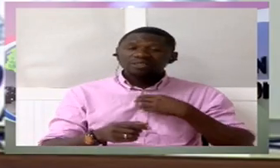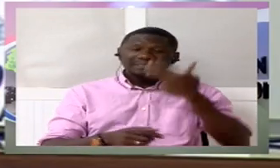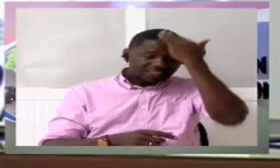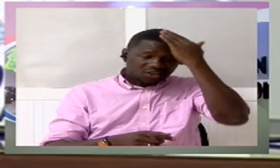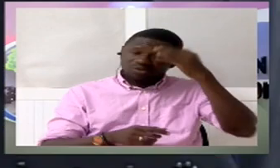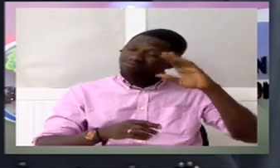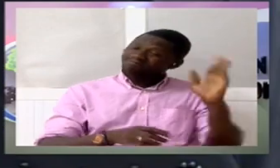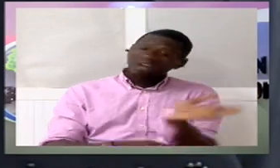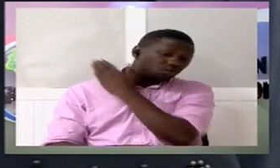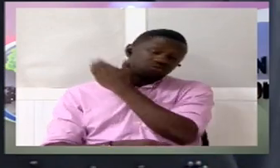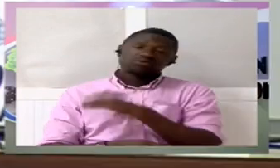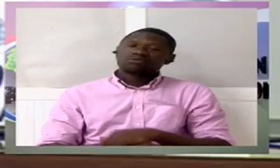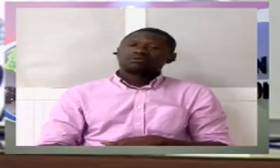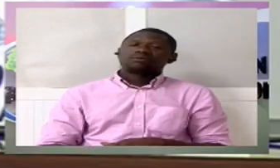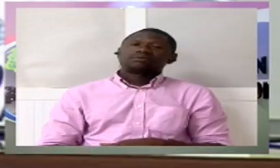That is to get Jawara out.